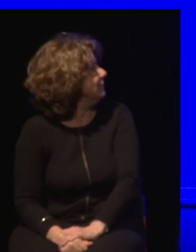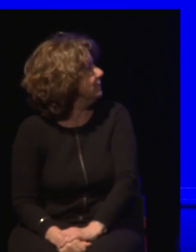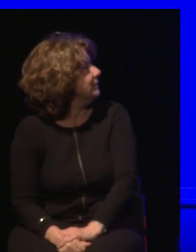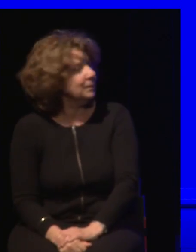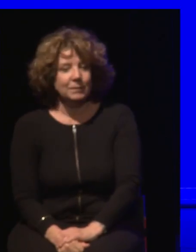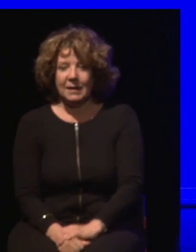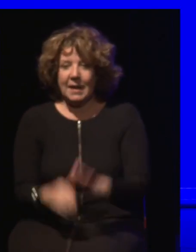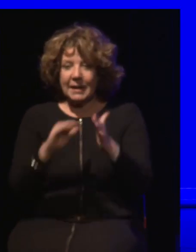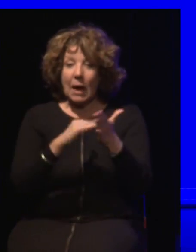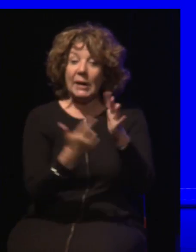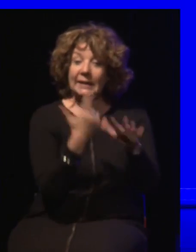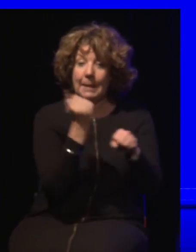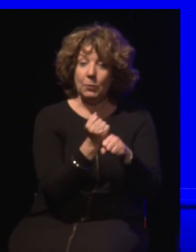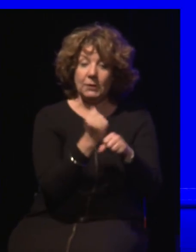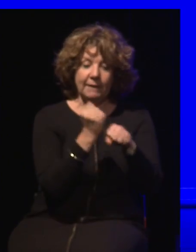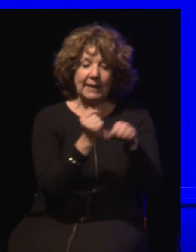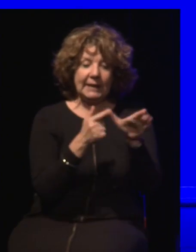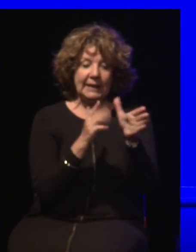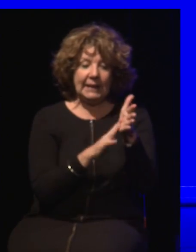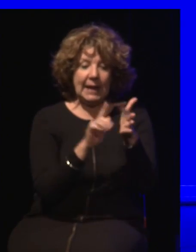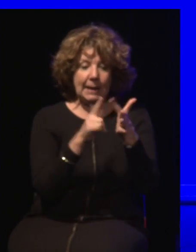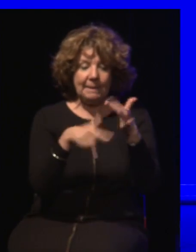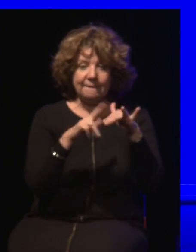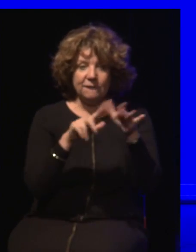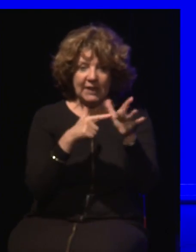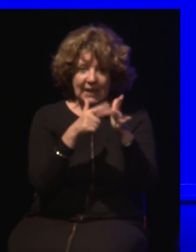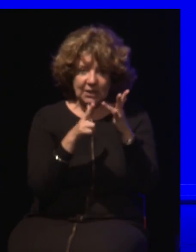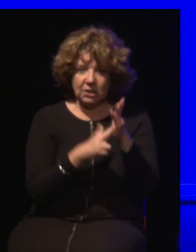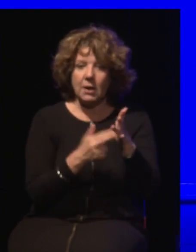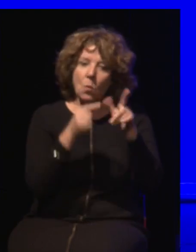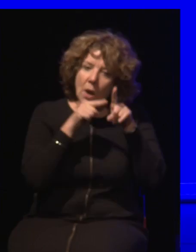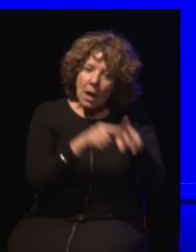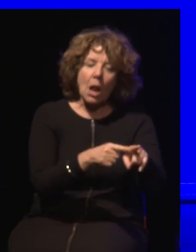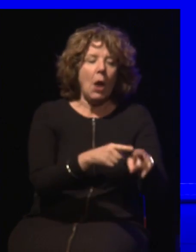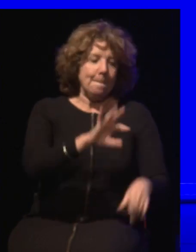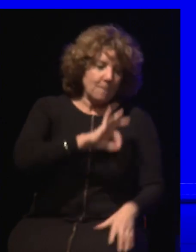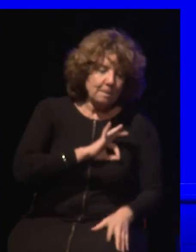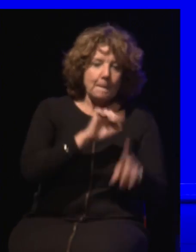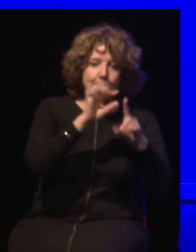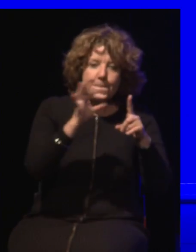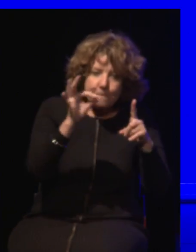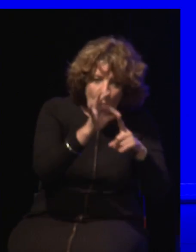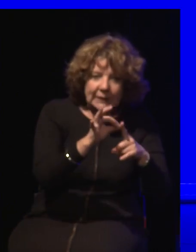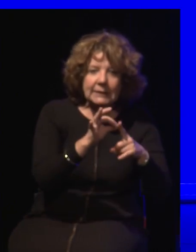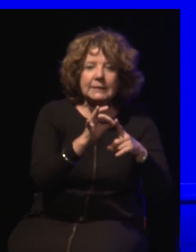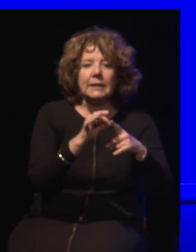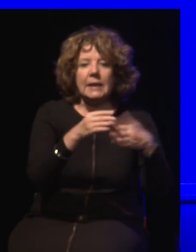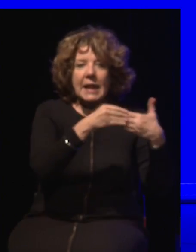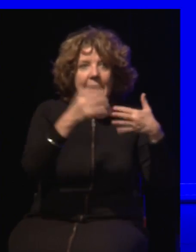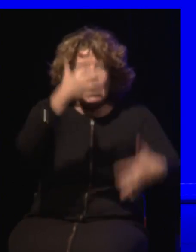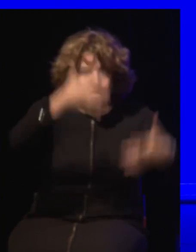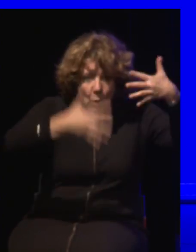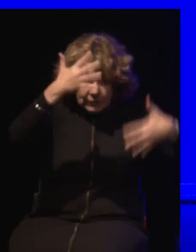Current examples of gamification tend to rely on simple mechanics, like points, badges, and leaderboards, and a lot of them rely